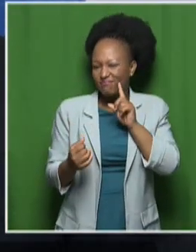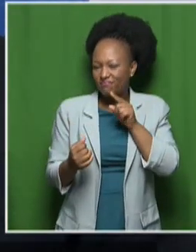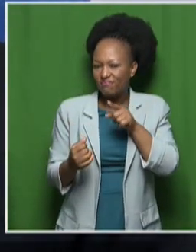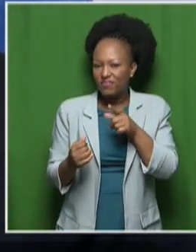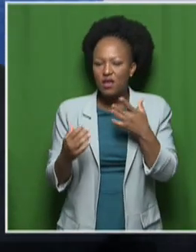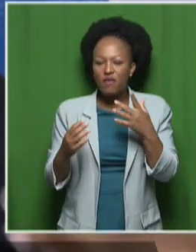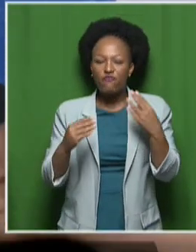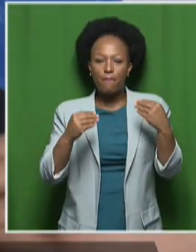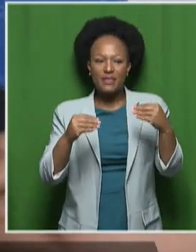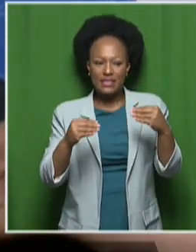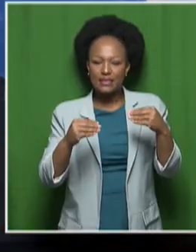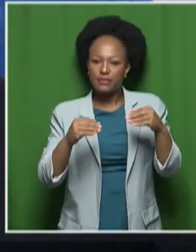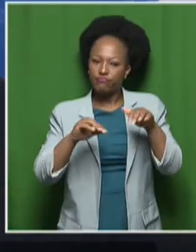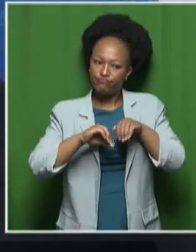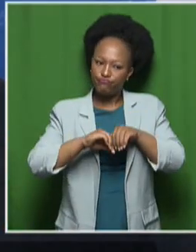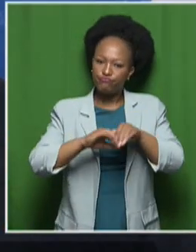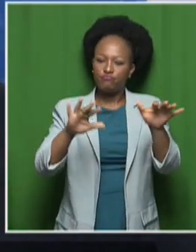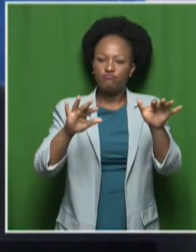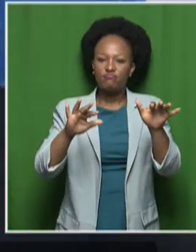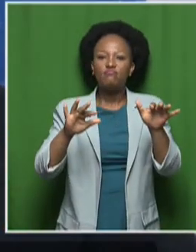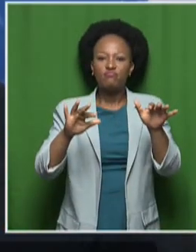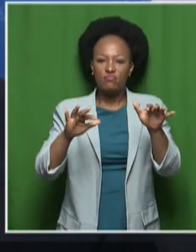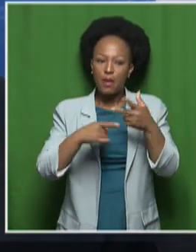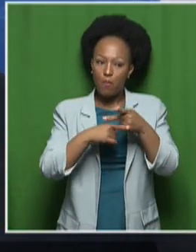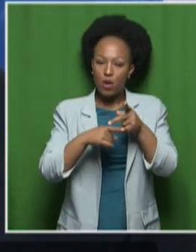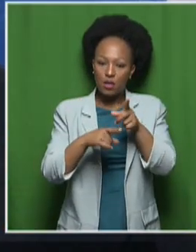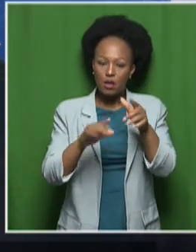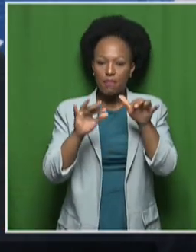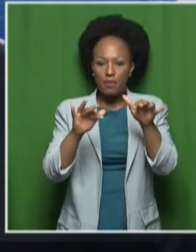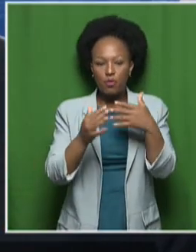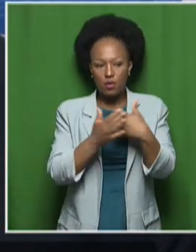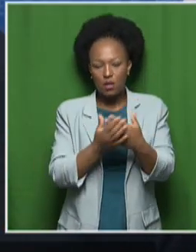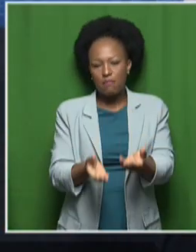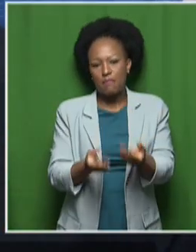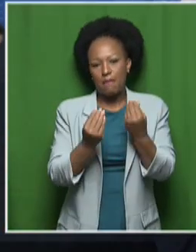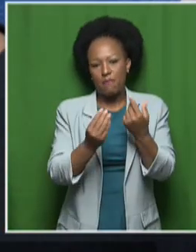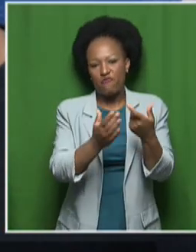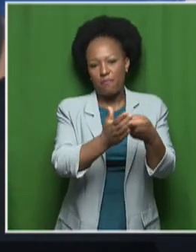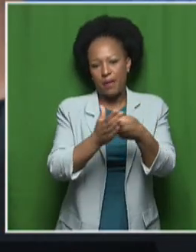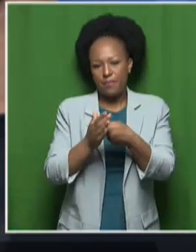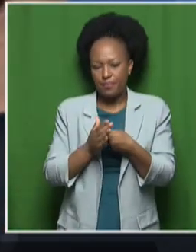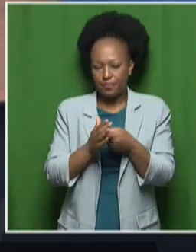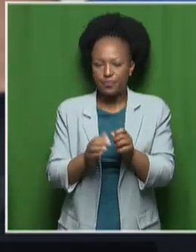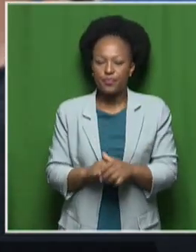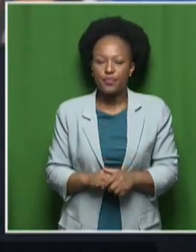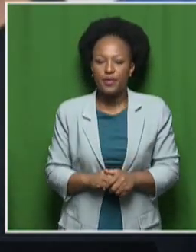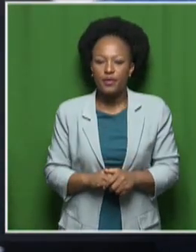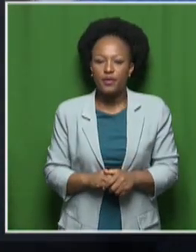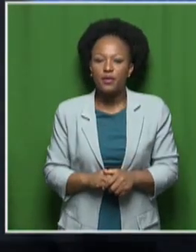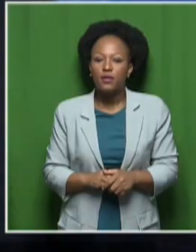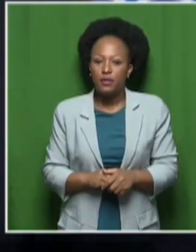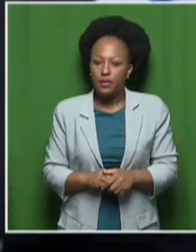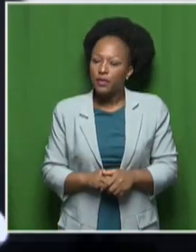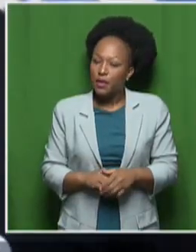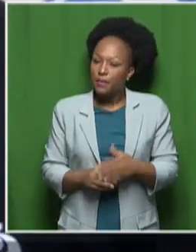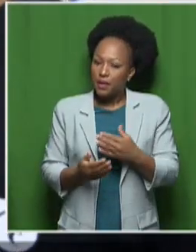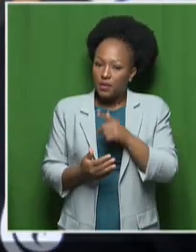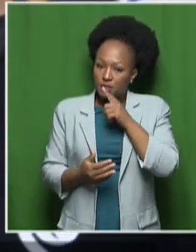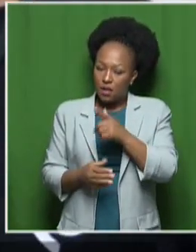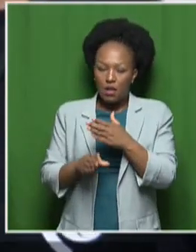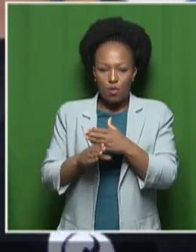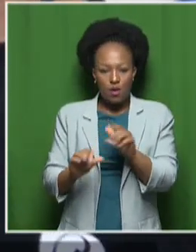into commercializing it and making it an actual product that people can find on the market as well. Well, I can tell you it works.